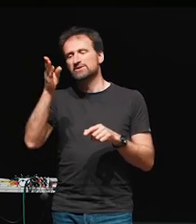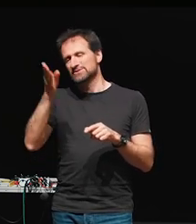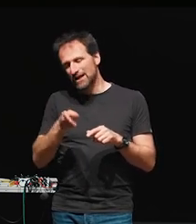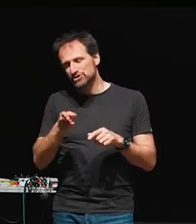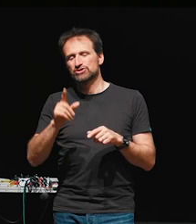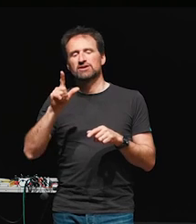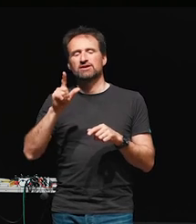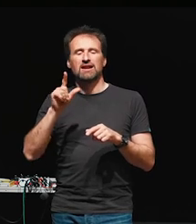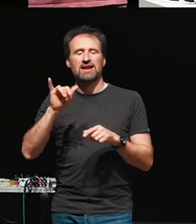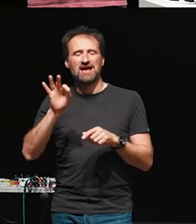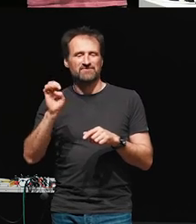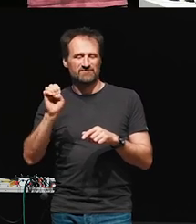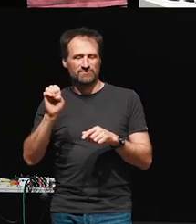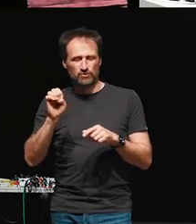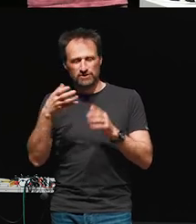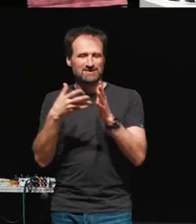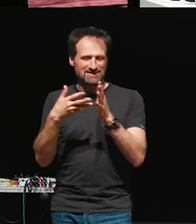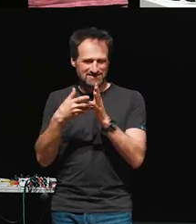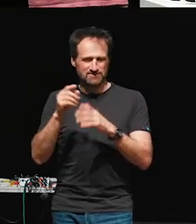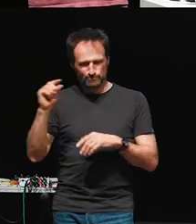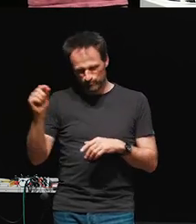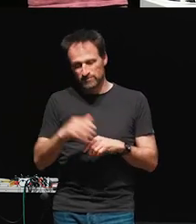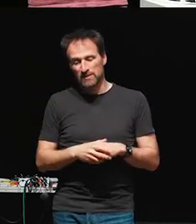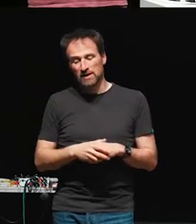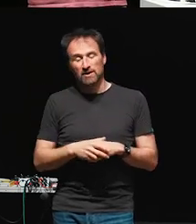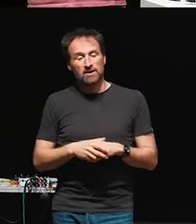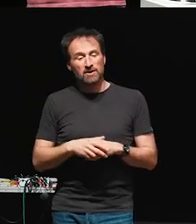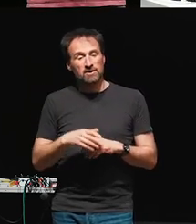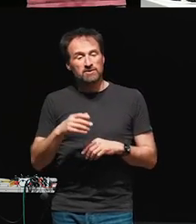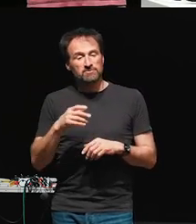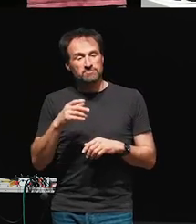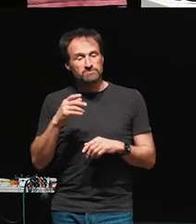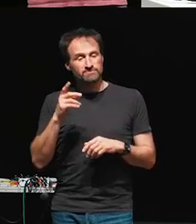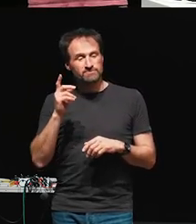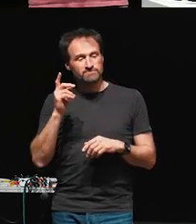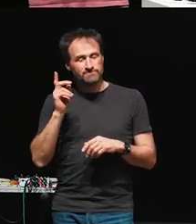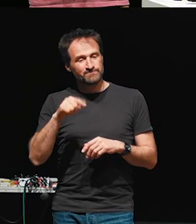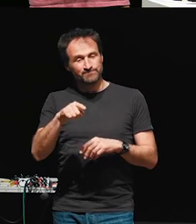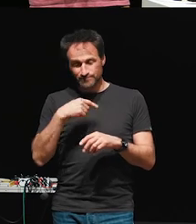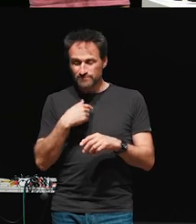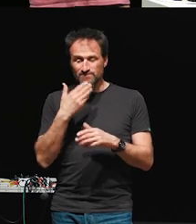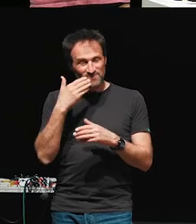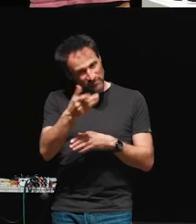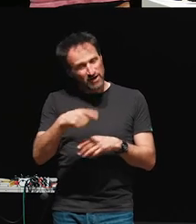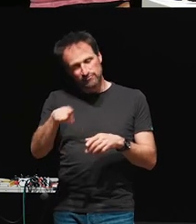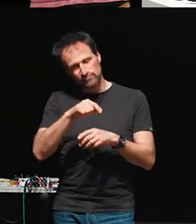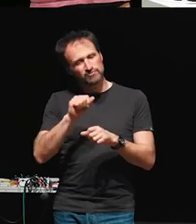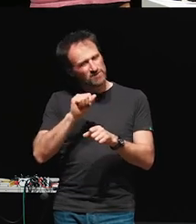far and then write your unit tests. And then if you need to mock some stuff out, try using WorkerBox.